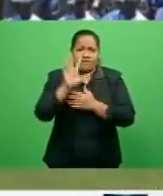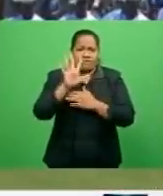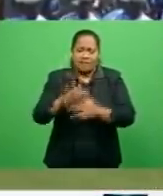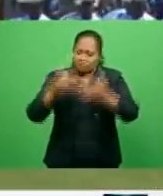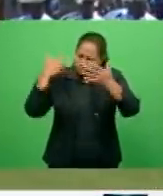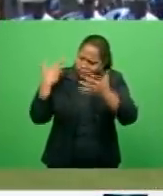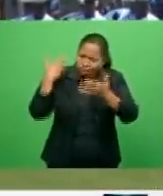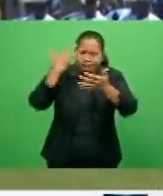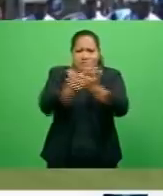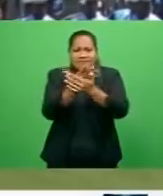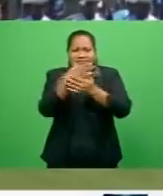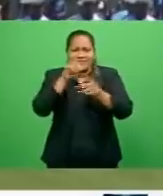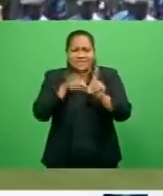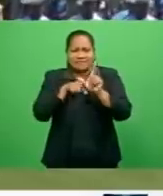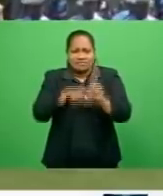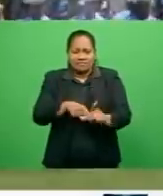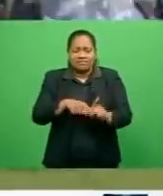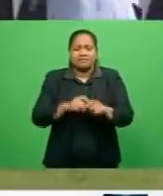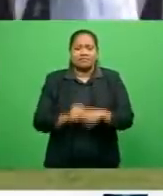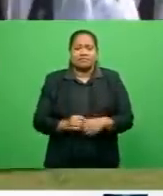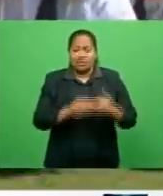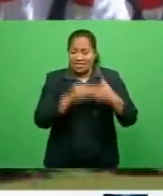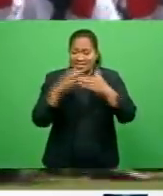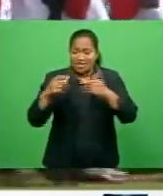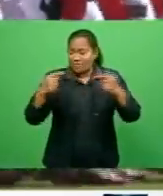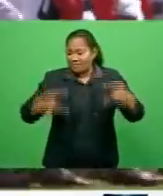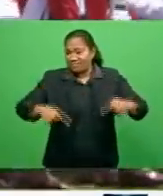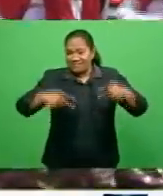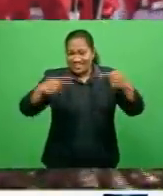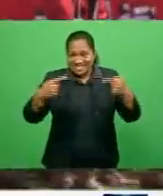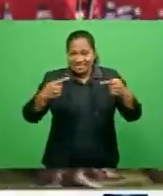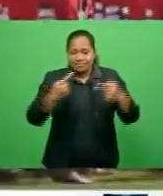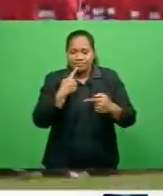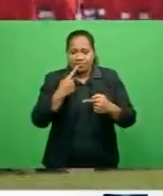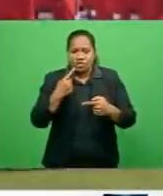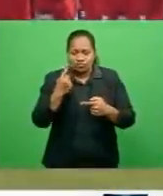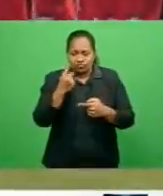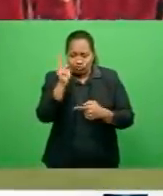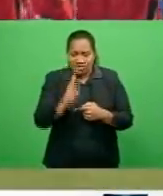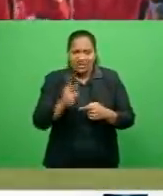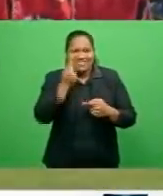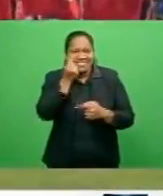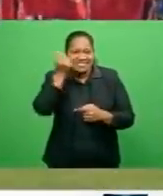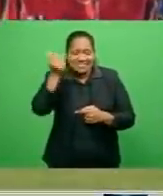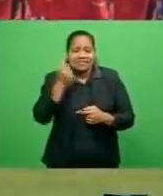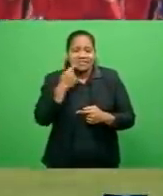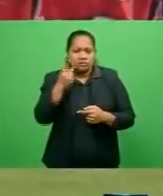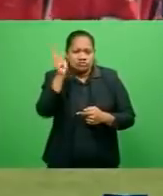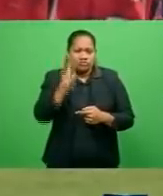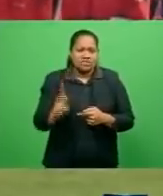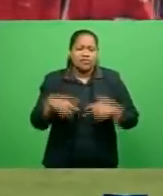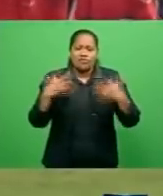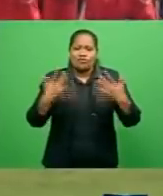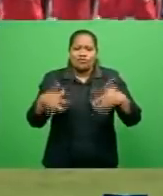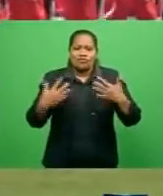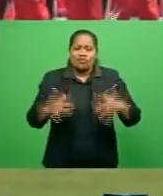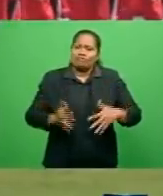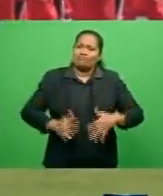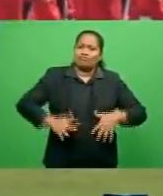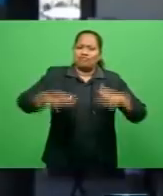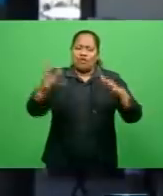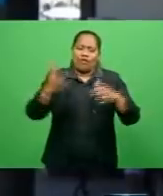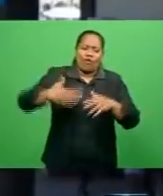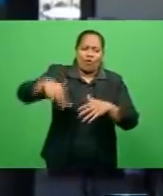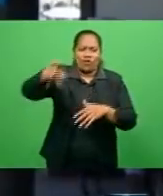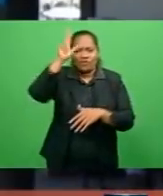message of hope, Leader of Opposition Sitiveni Rambuka says today's celebration is a triumph for all Fijians. I pray that those who